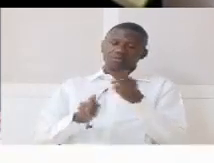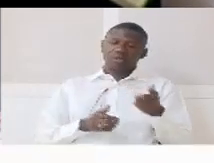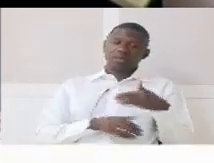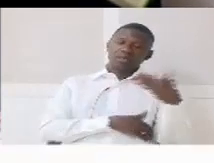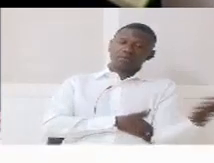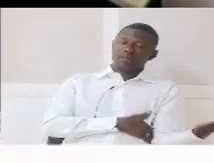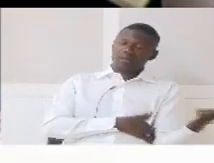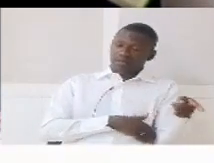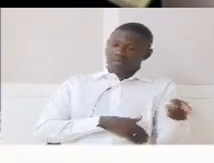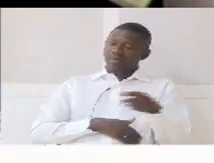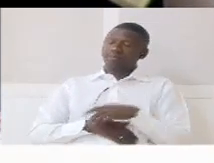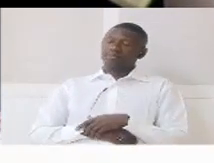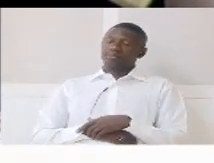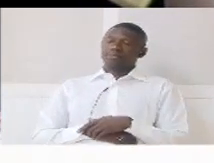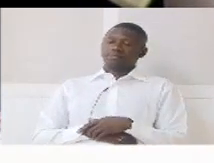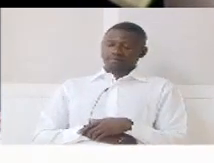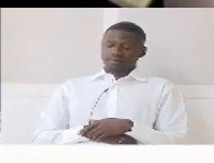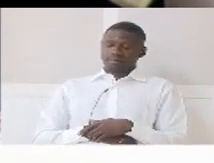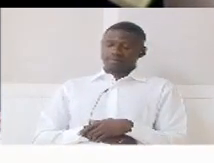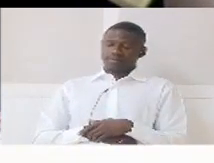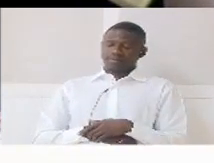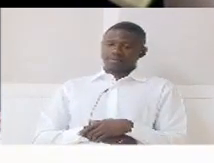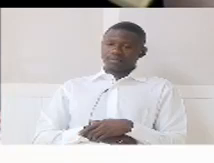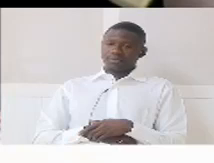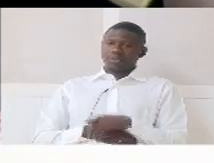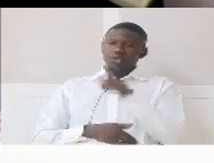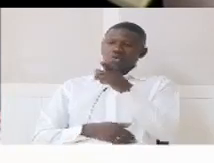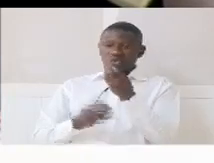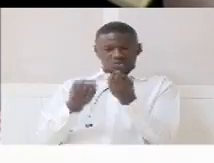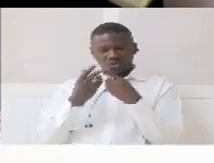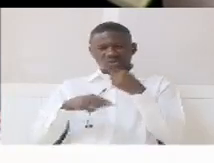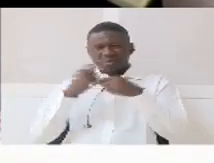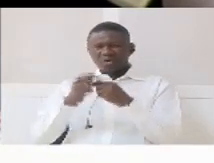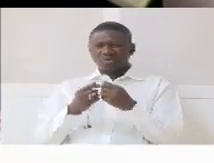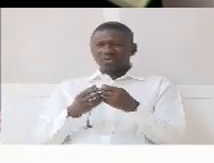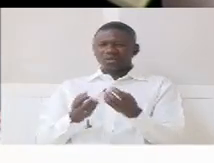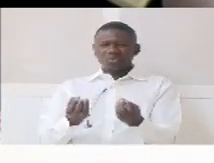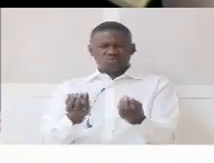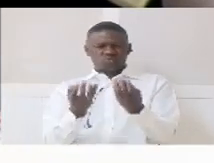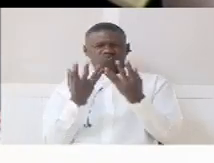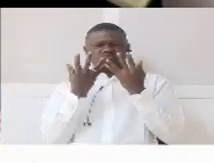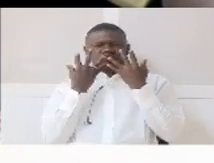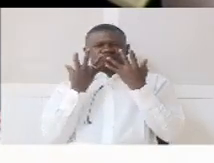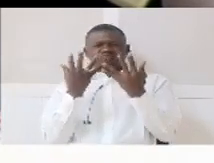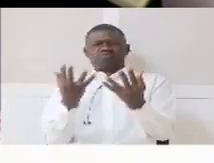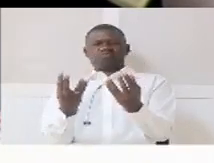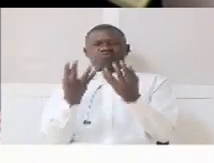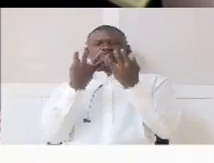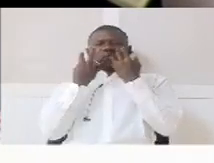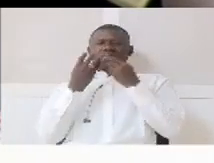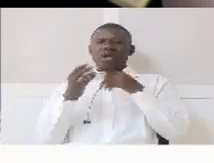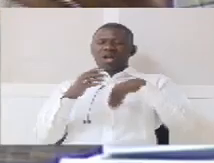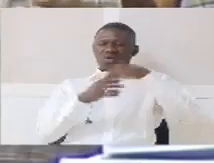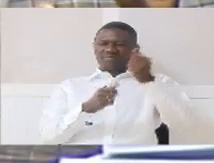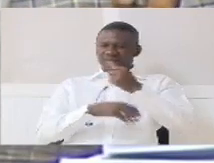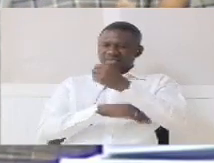remote when all of these things exist. You told us about the heat that comes out of these cells as